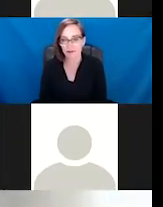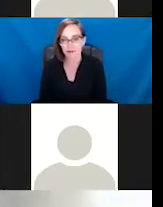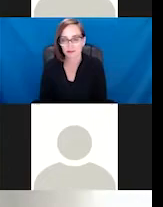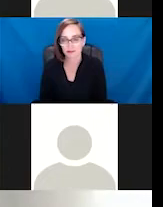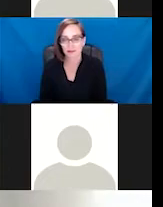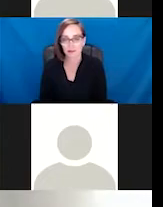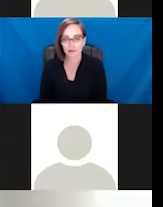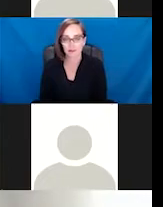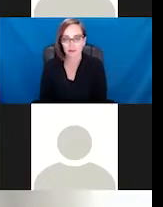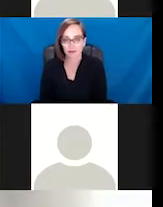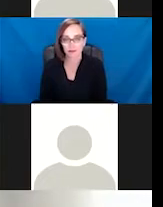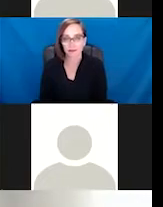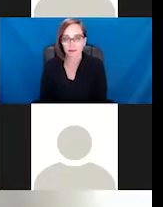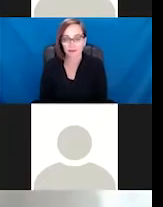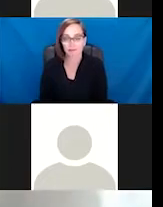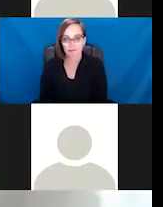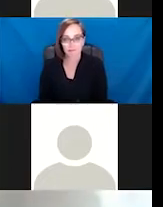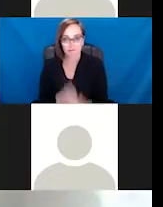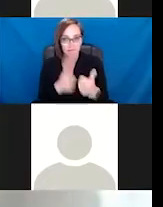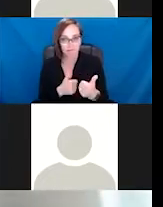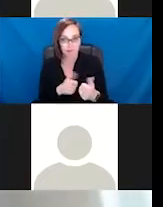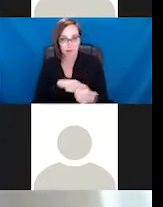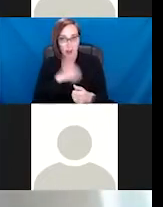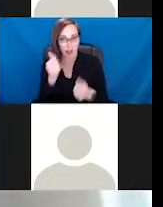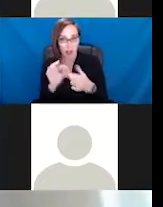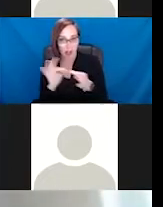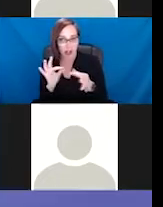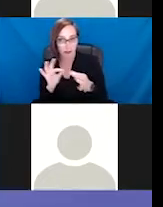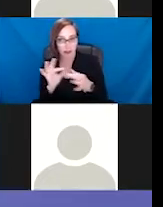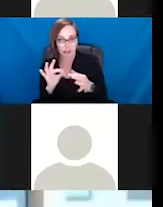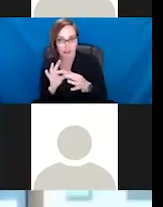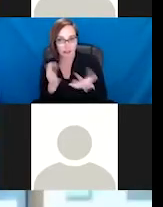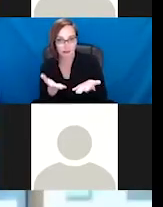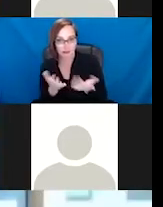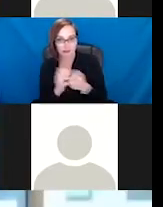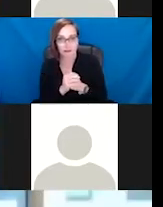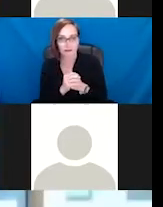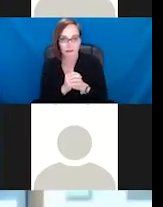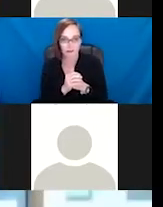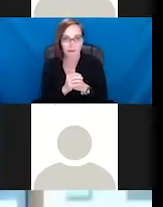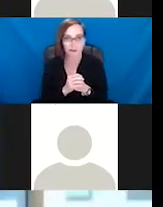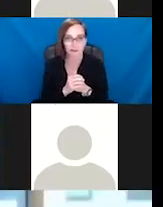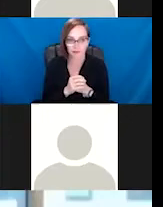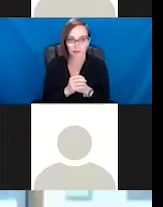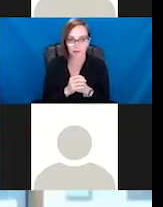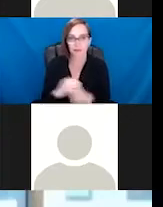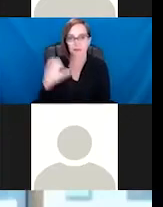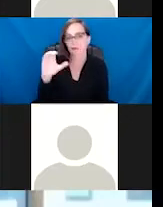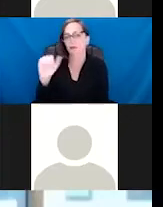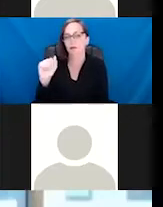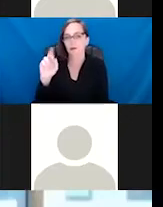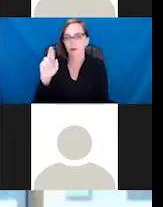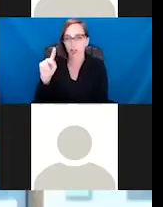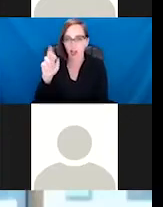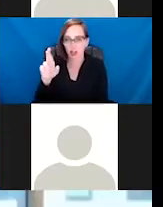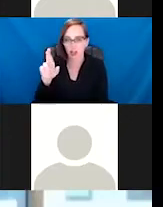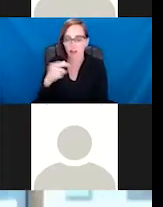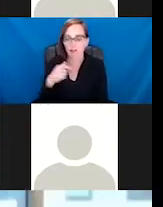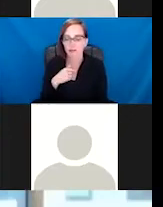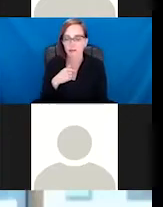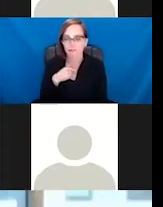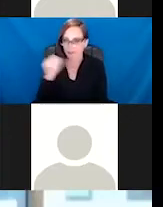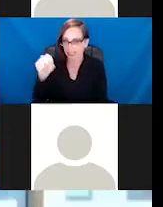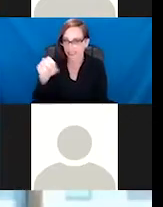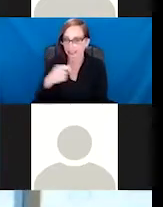Other thoughts? Just one thought. I love what Marcus just touched on, as well